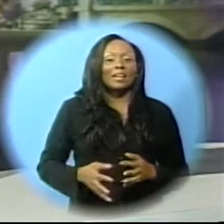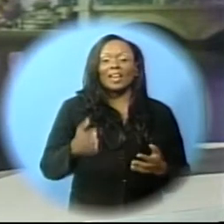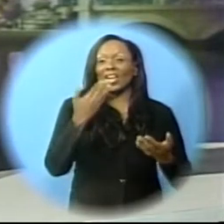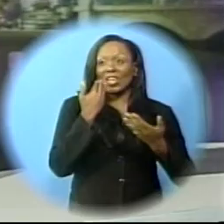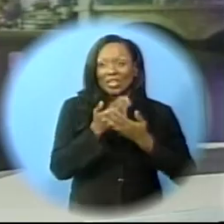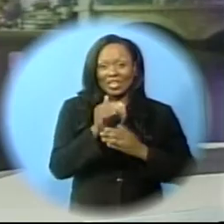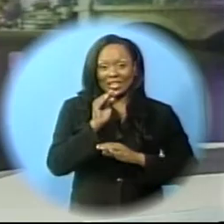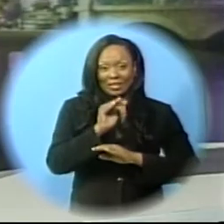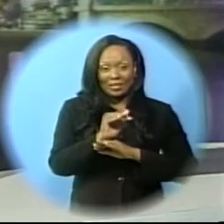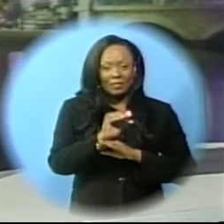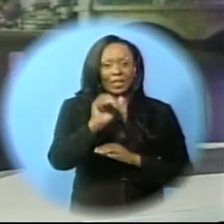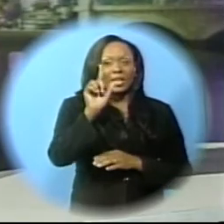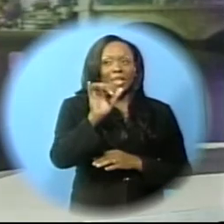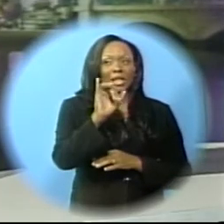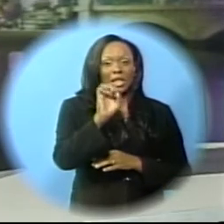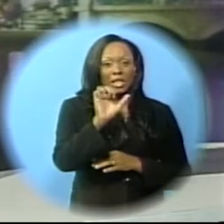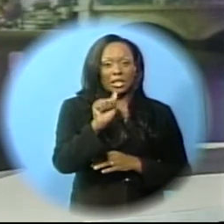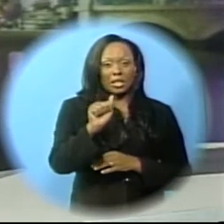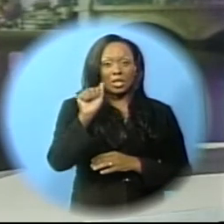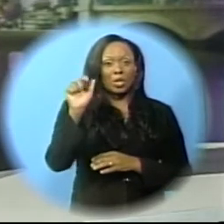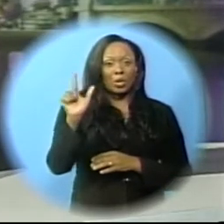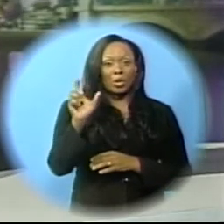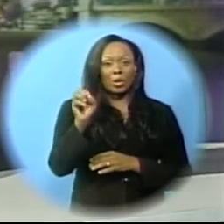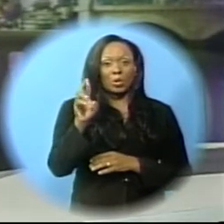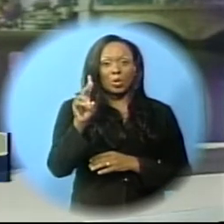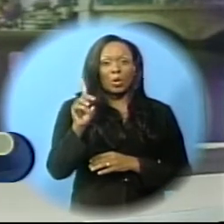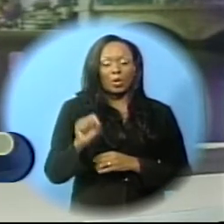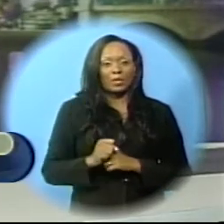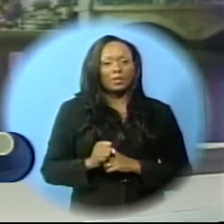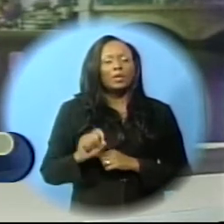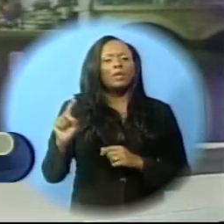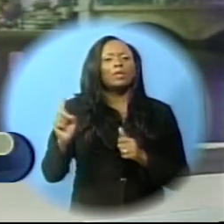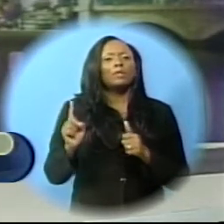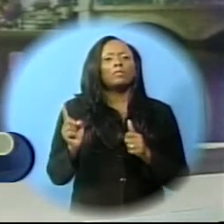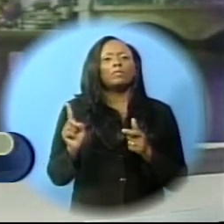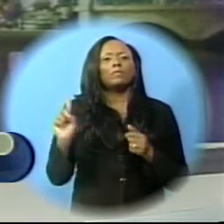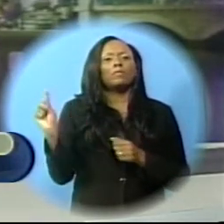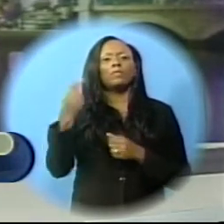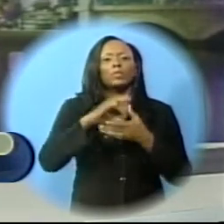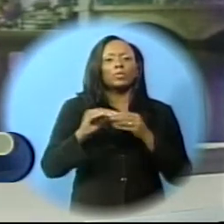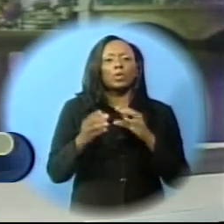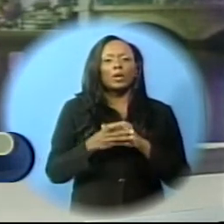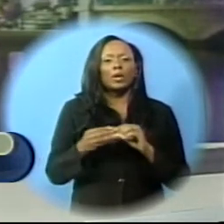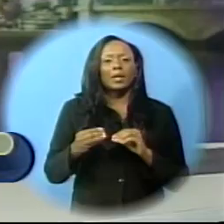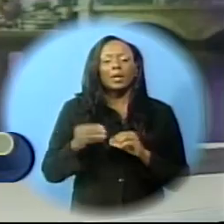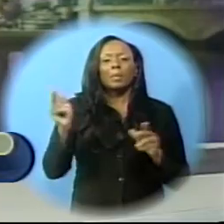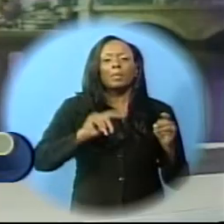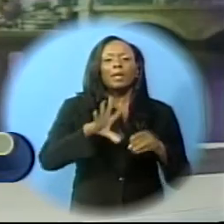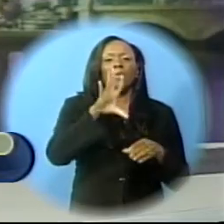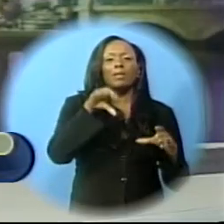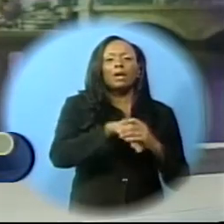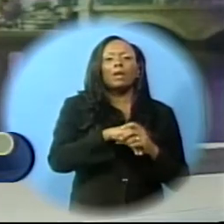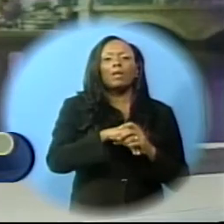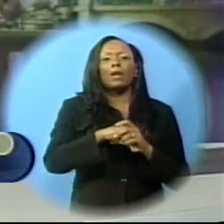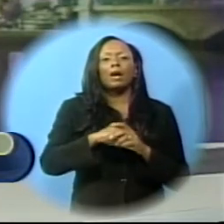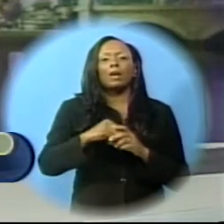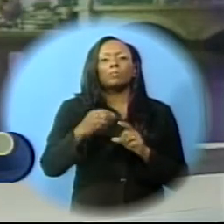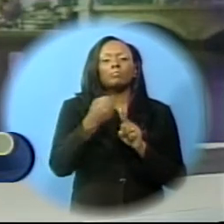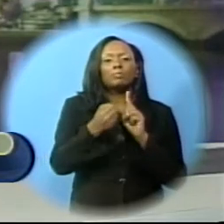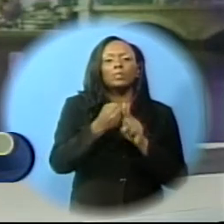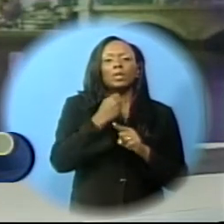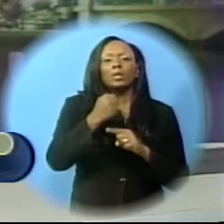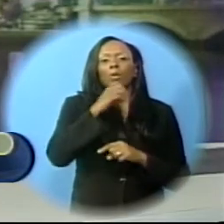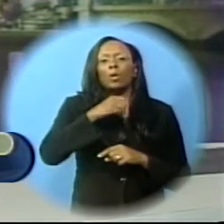And a very good evening to you. I'm Lisa Lord, and we begin with a gag order that has been issued to the people involved in the alleged abuse of an